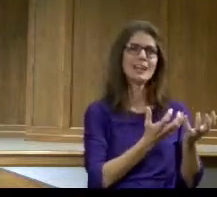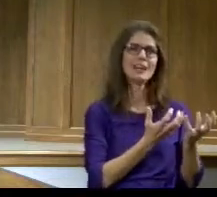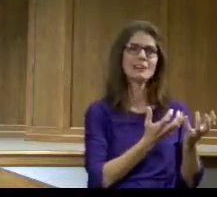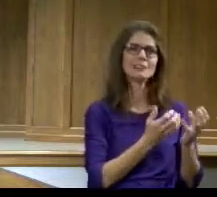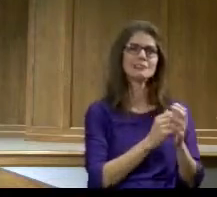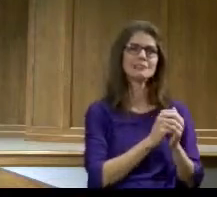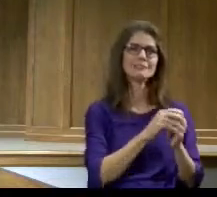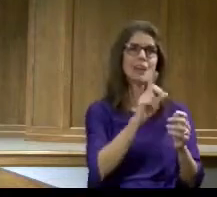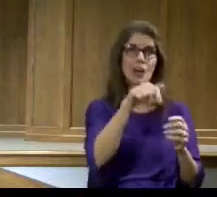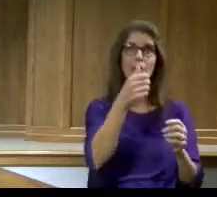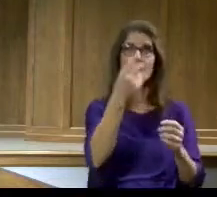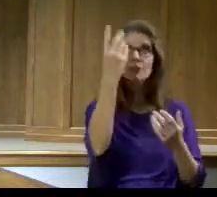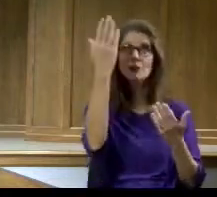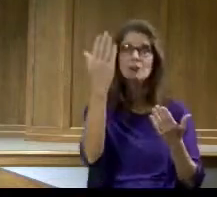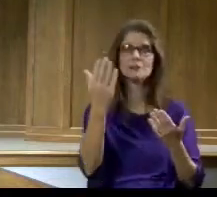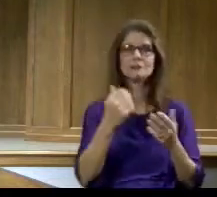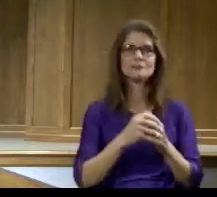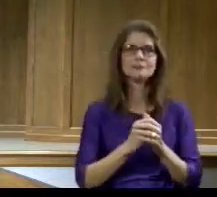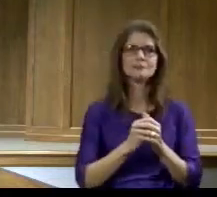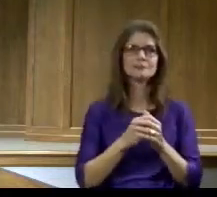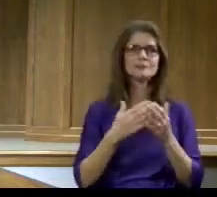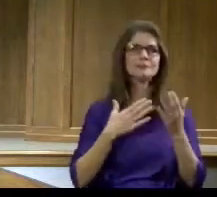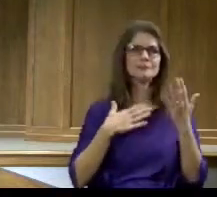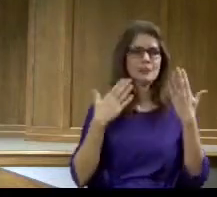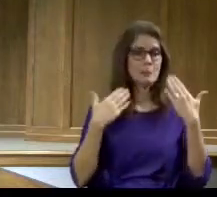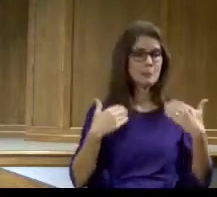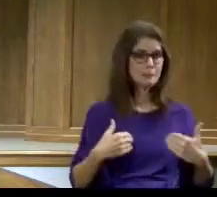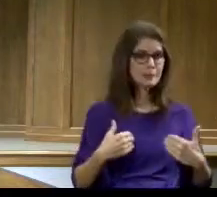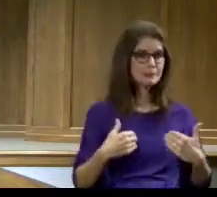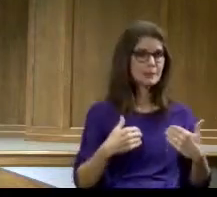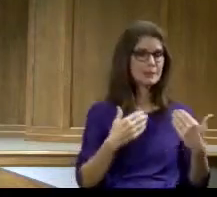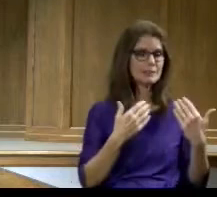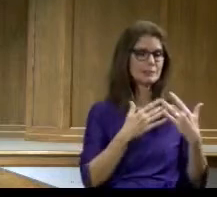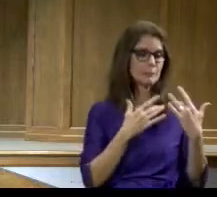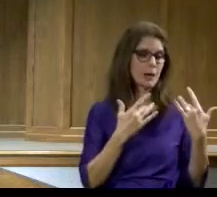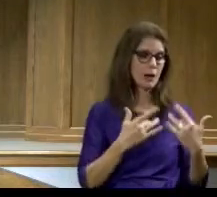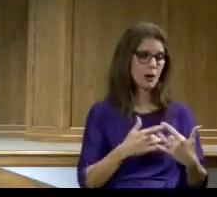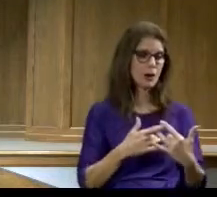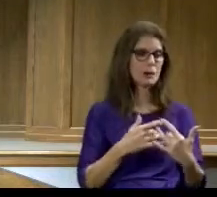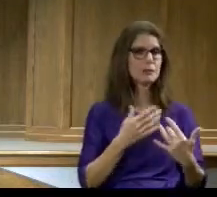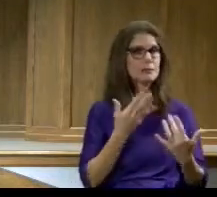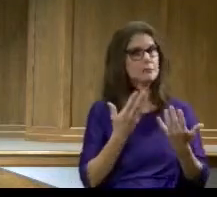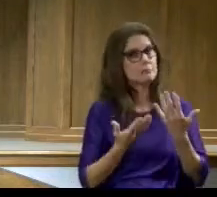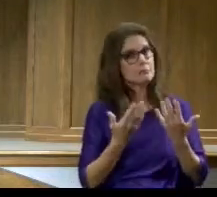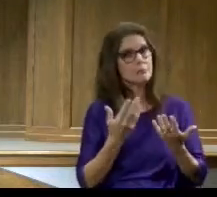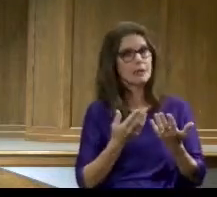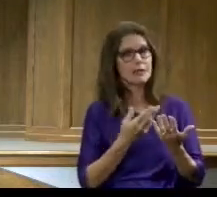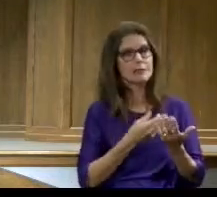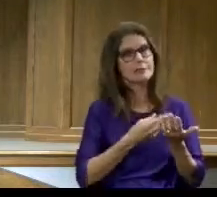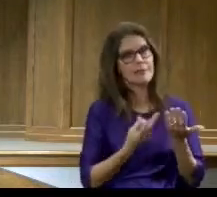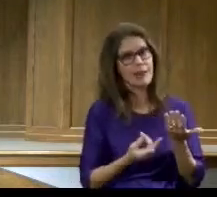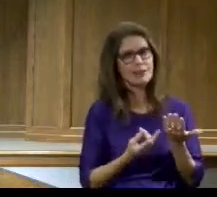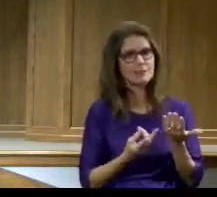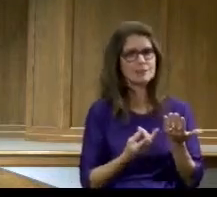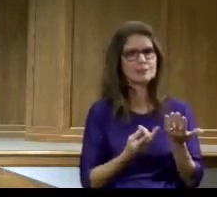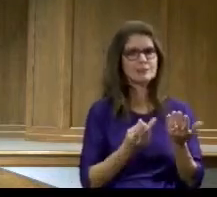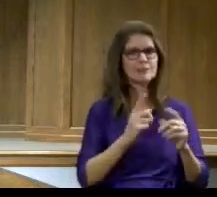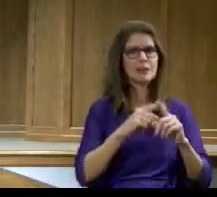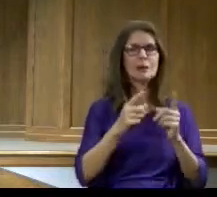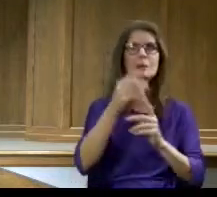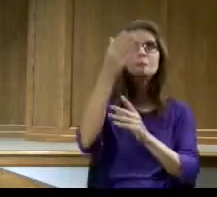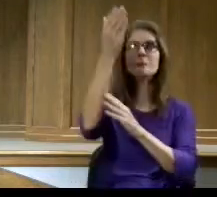My flesh and my heart may fail, but God is the strength of my heart and